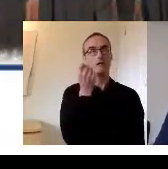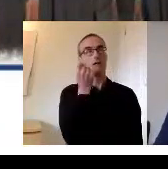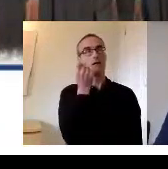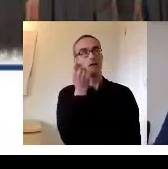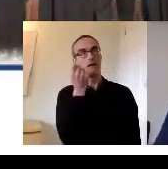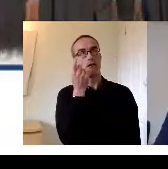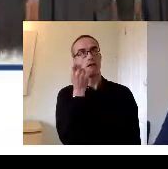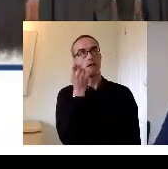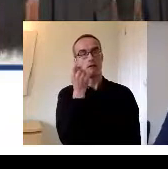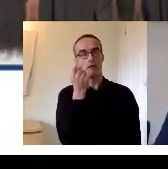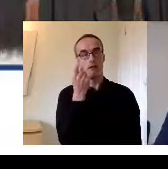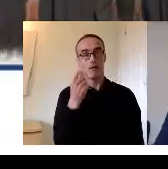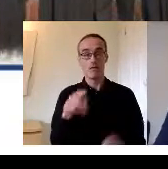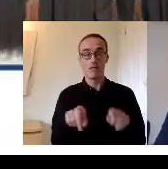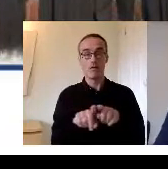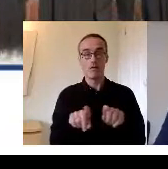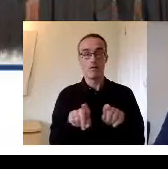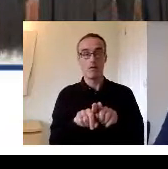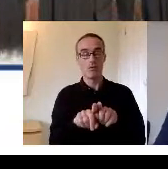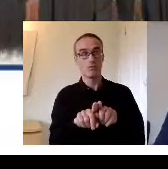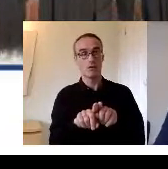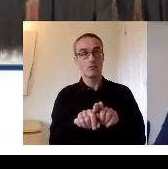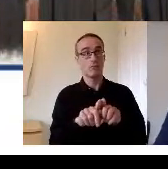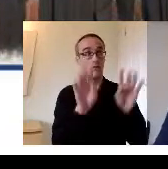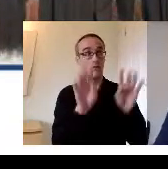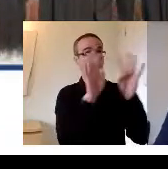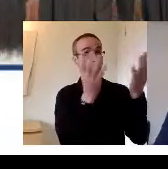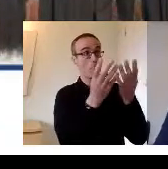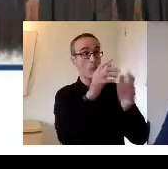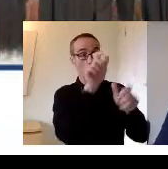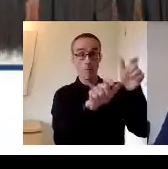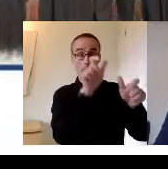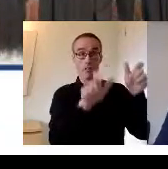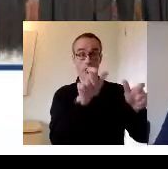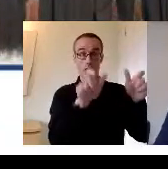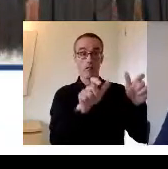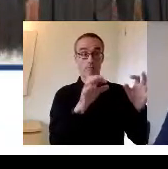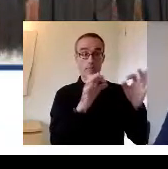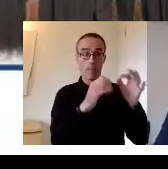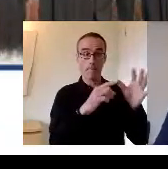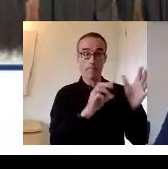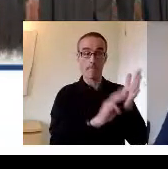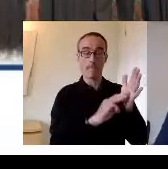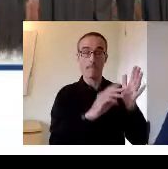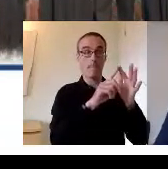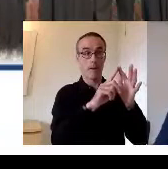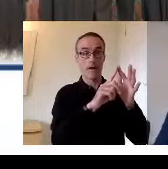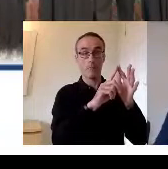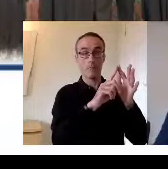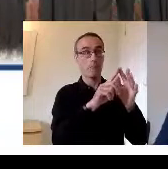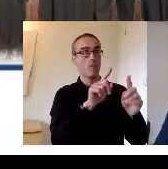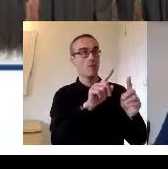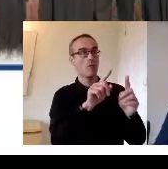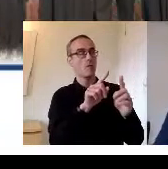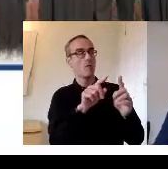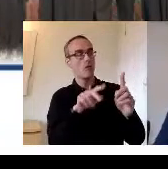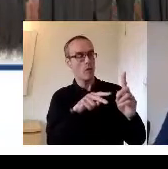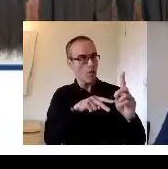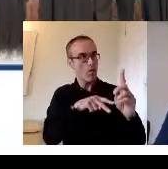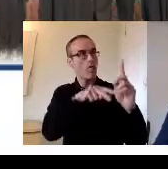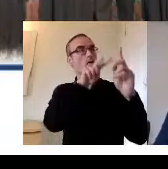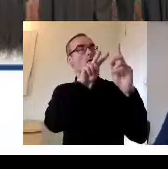us and they actually feel a bit more inspired to see that journey through. So the Leaderboard